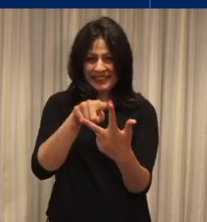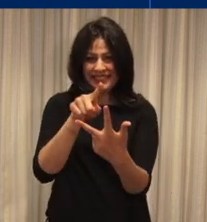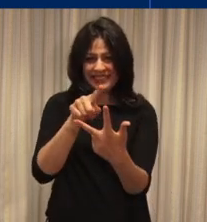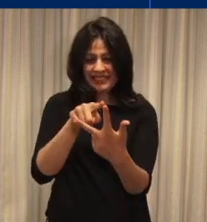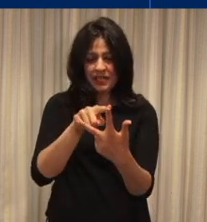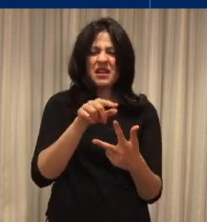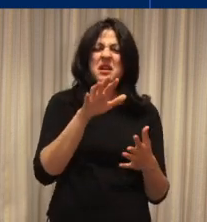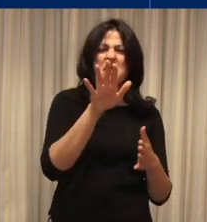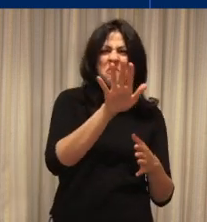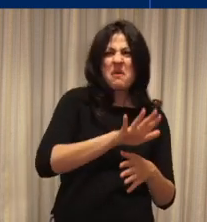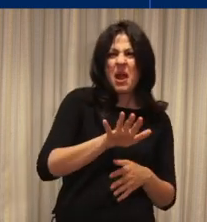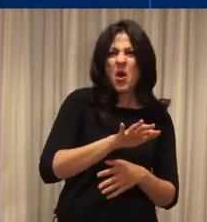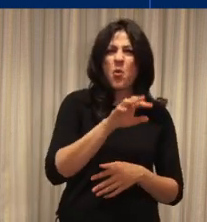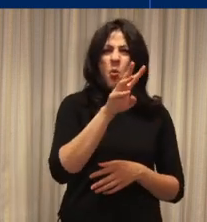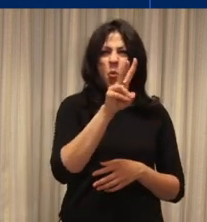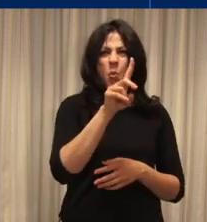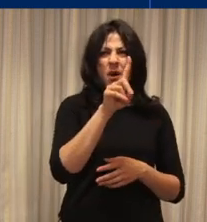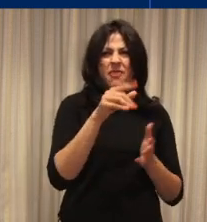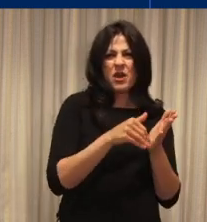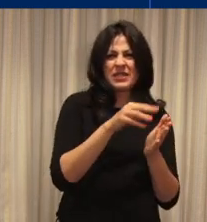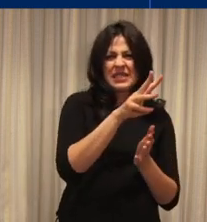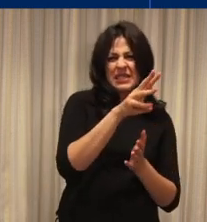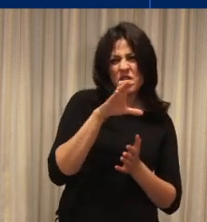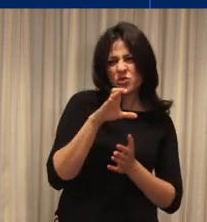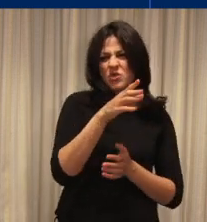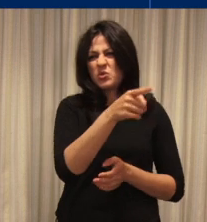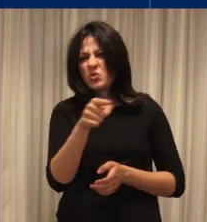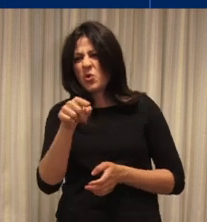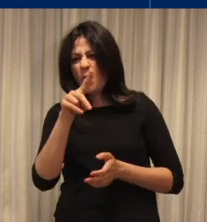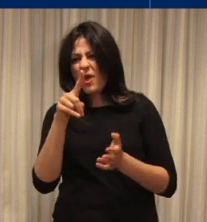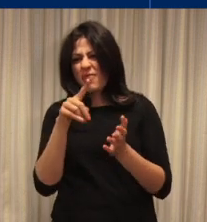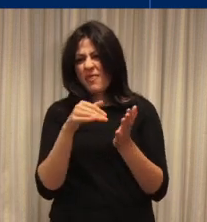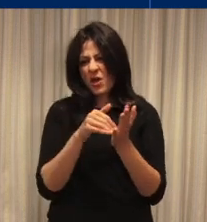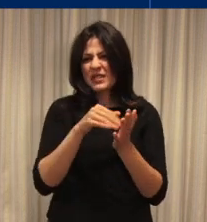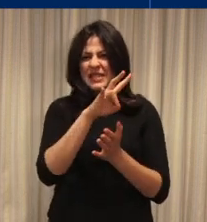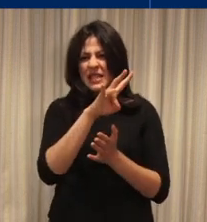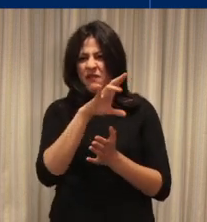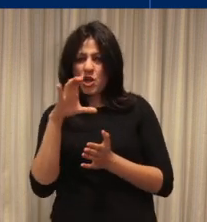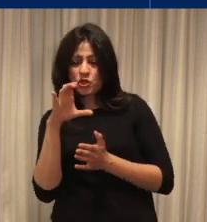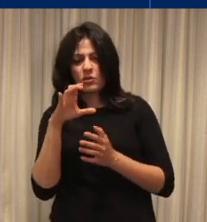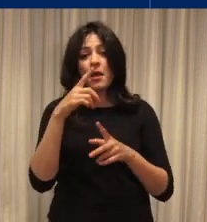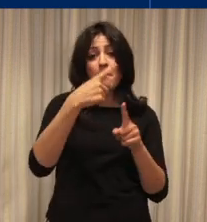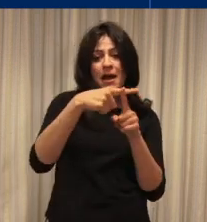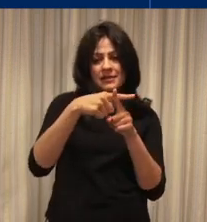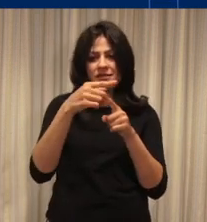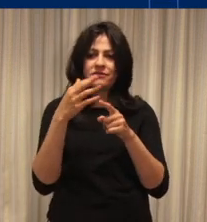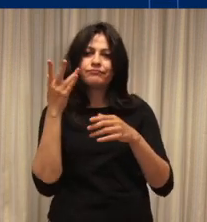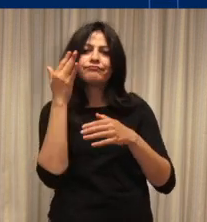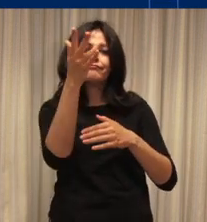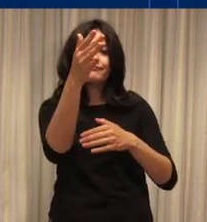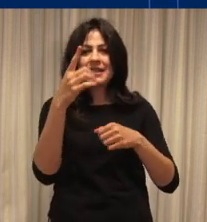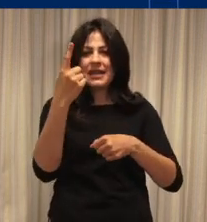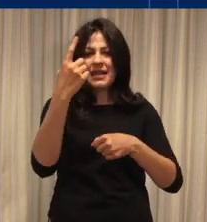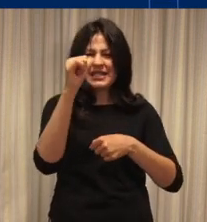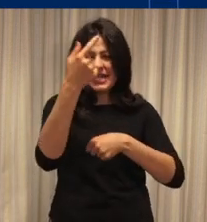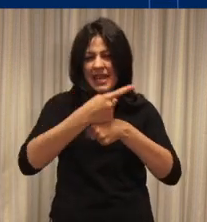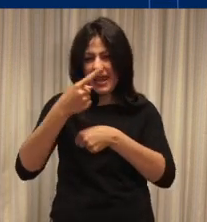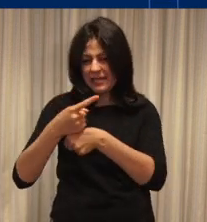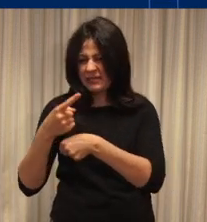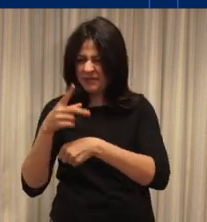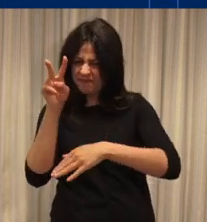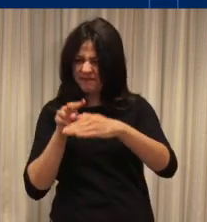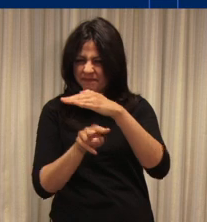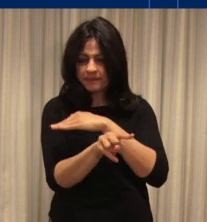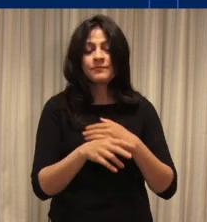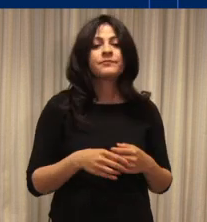1,600 to 1,700 total positive cases. In terms of the hospitalization numbers, the